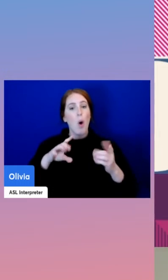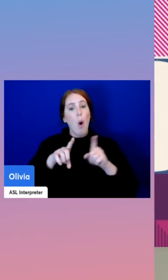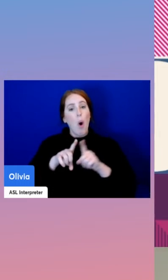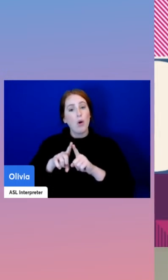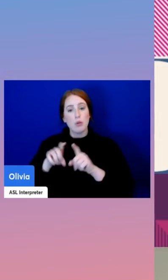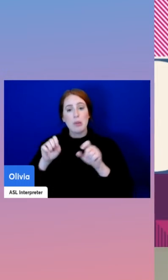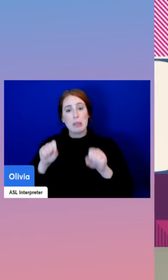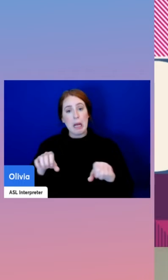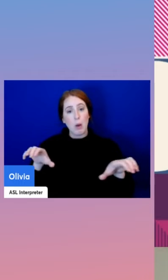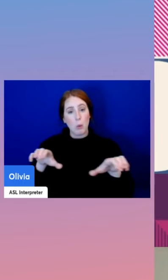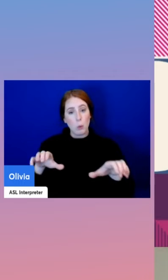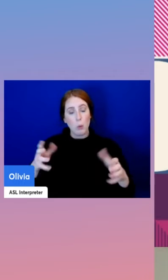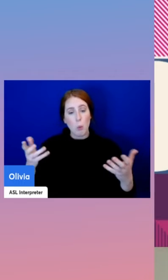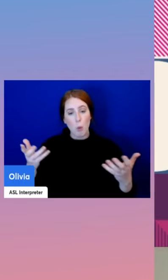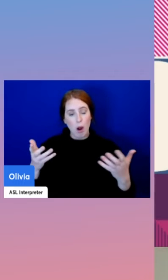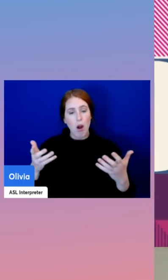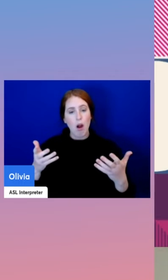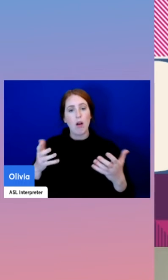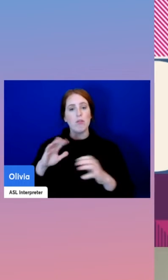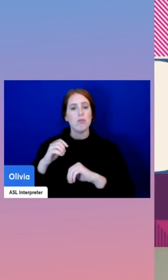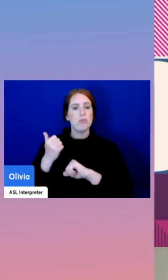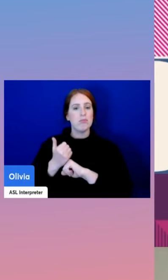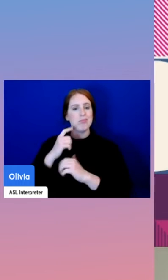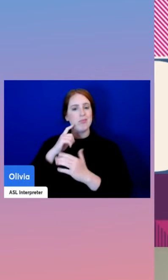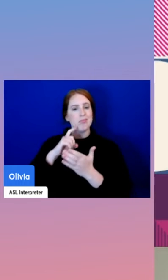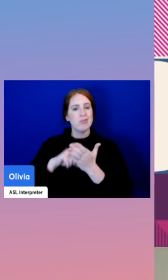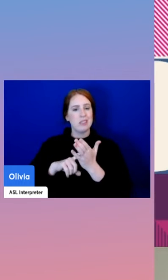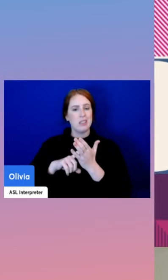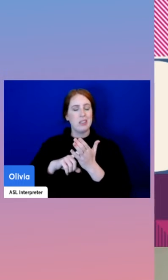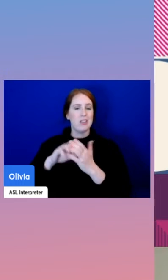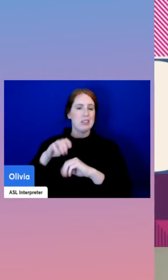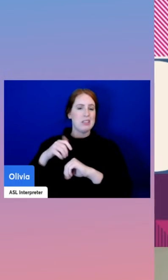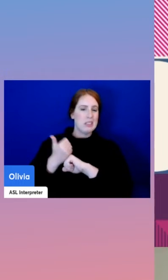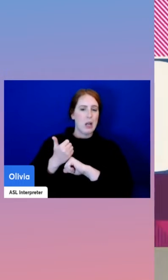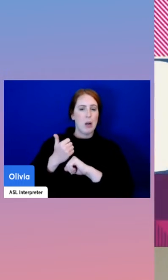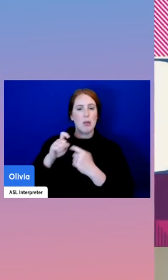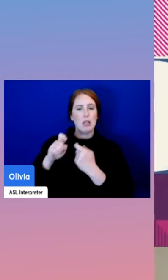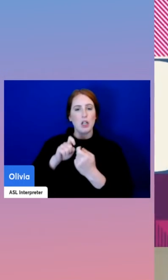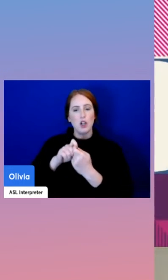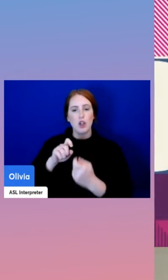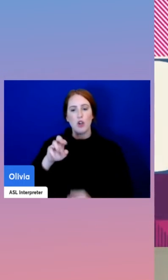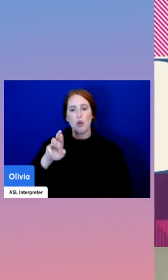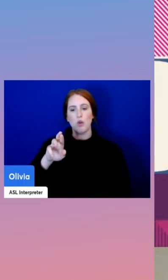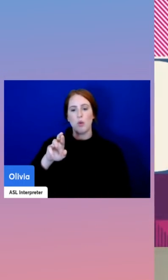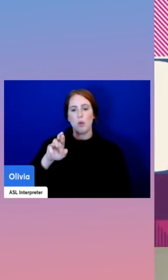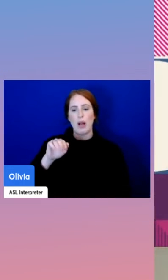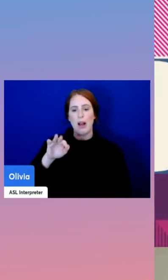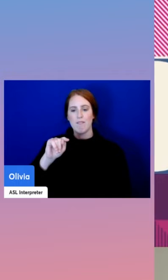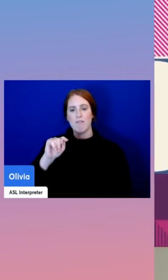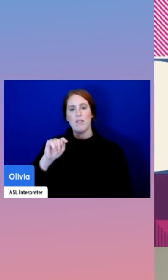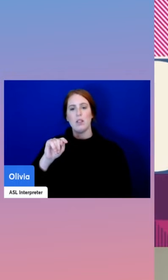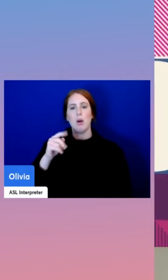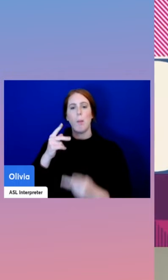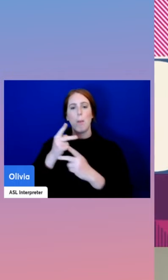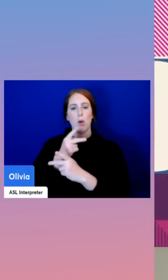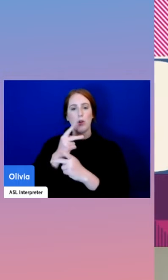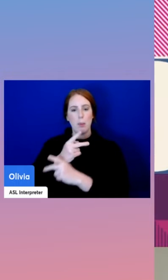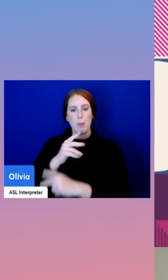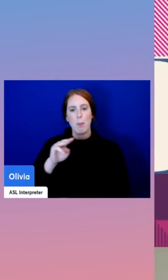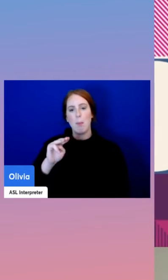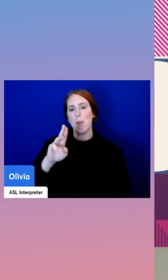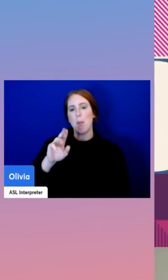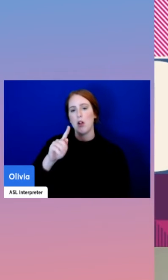we can also establish a particular raft multiplier. And this will be able to also